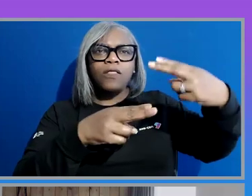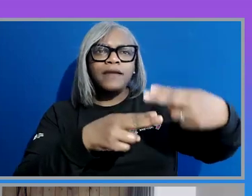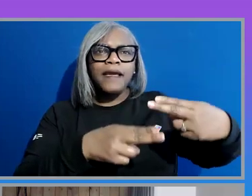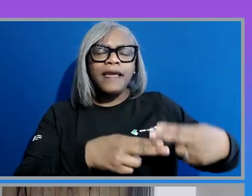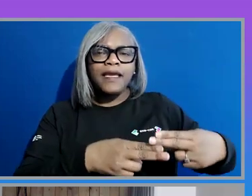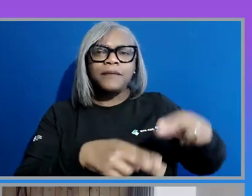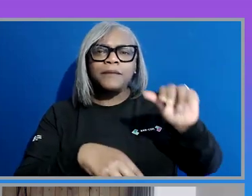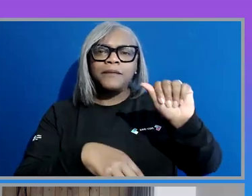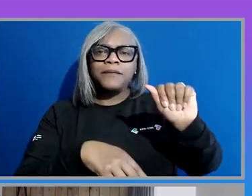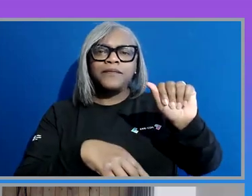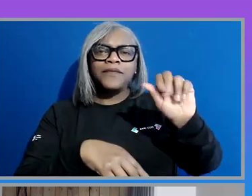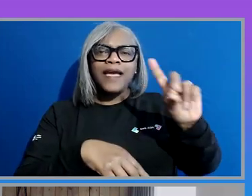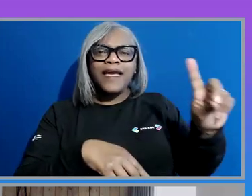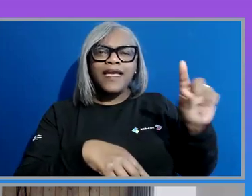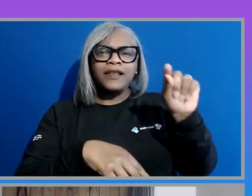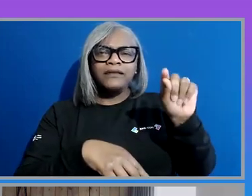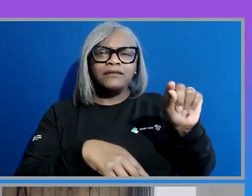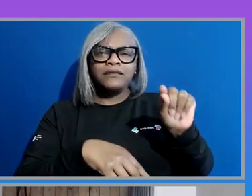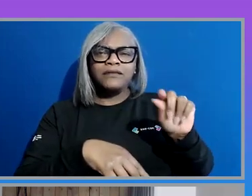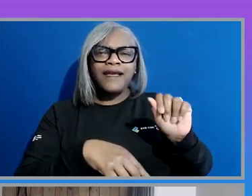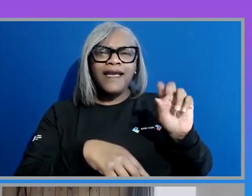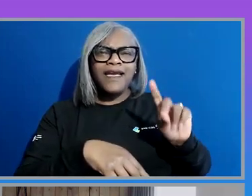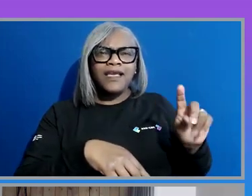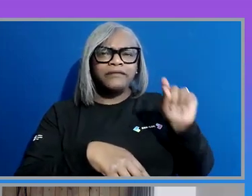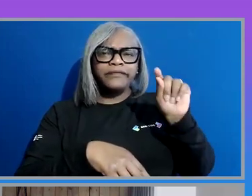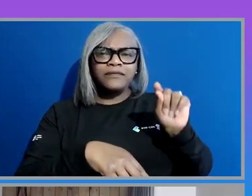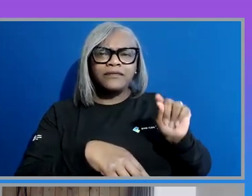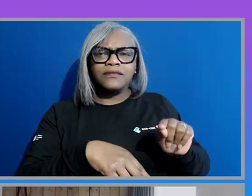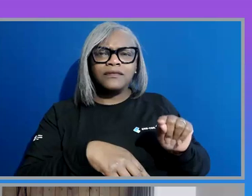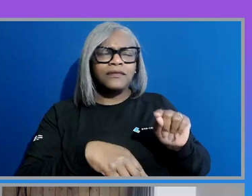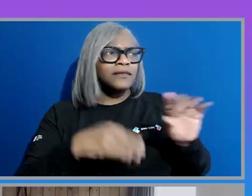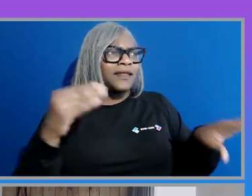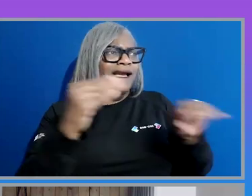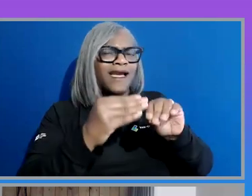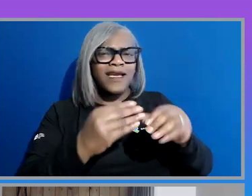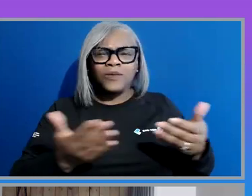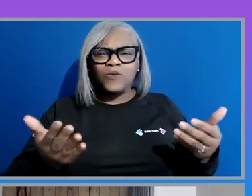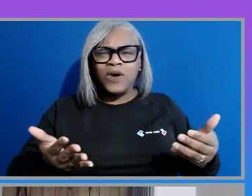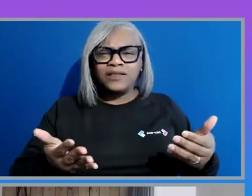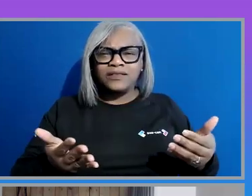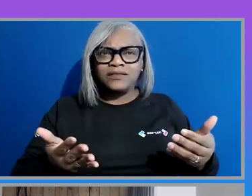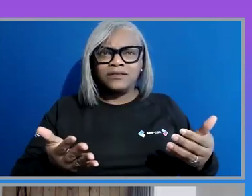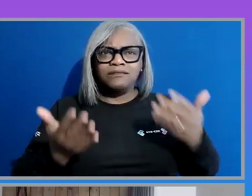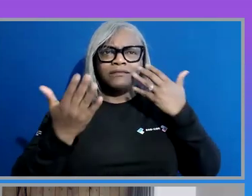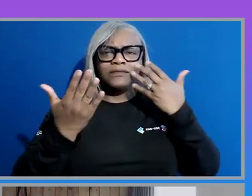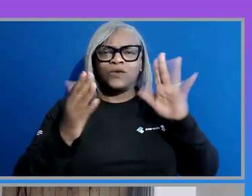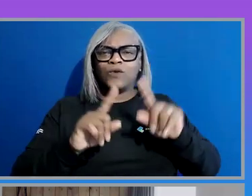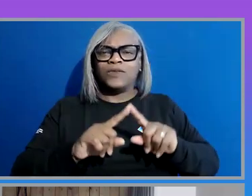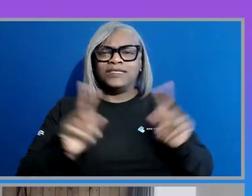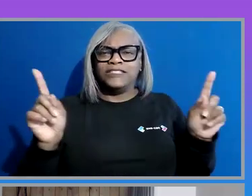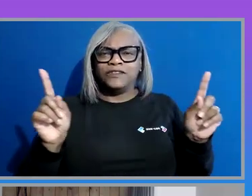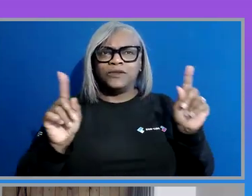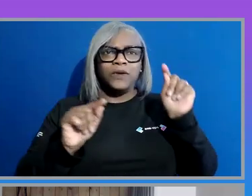Add, add, add, add, add, add. Add what? There's no way to differentiate these links from each